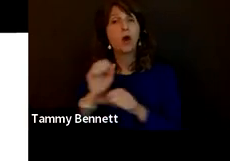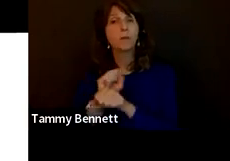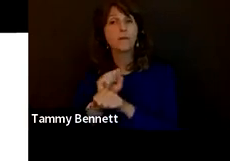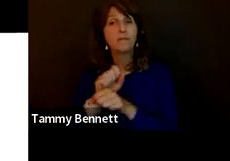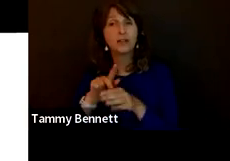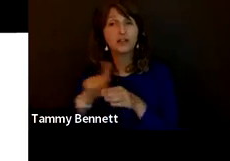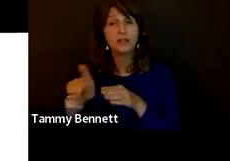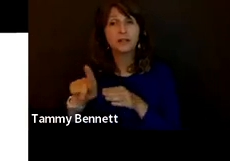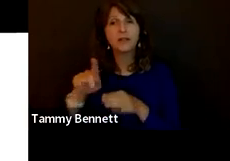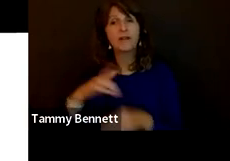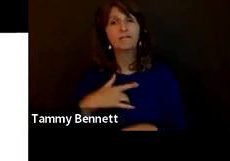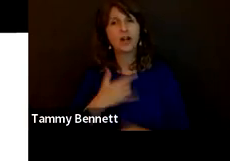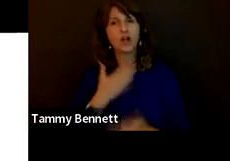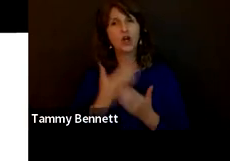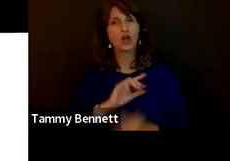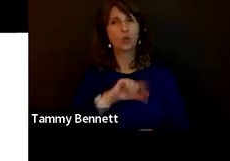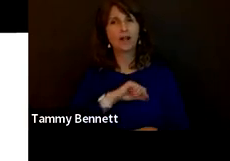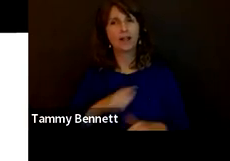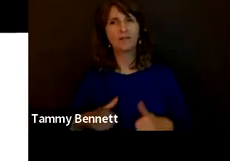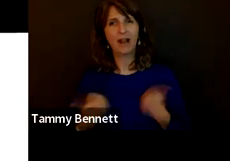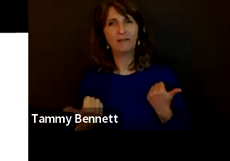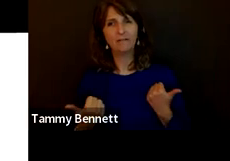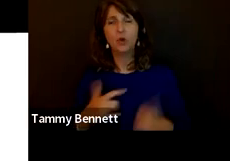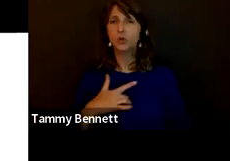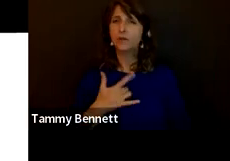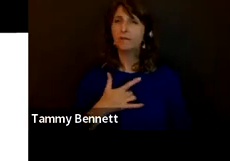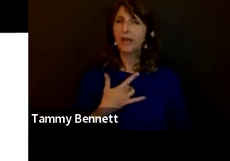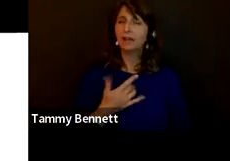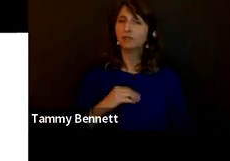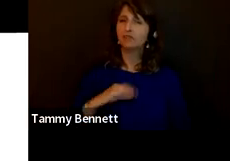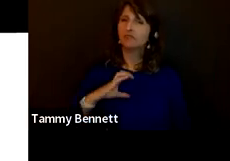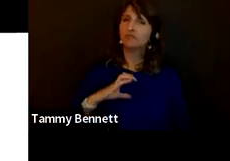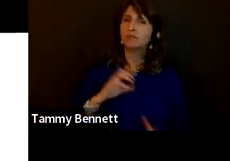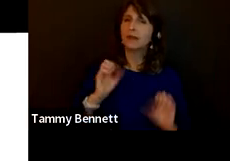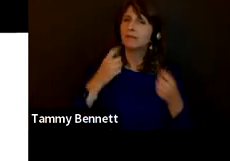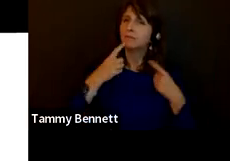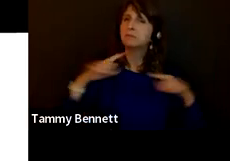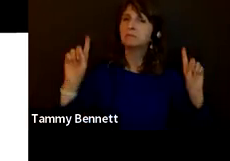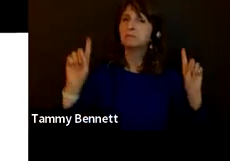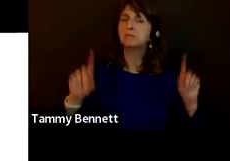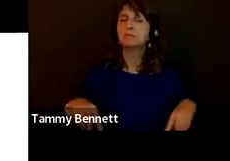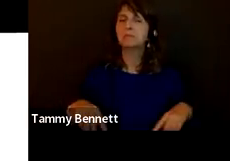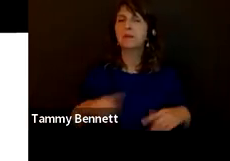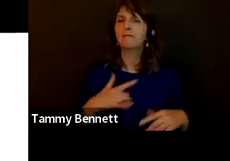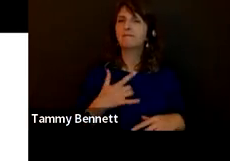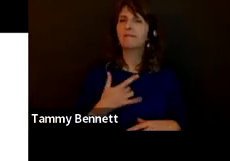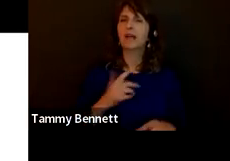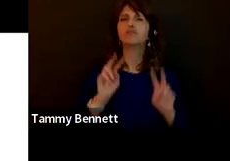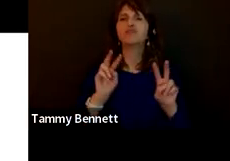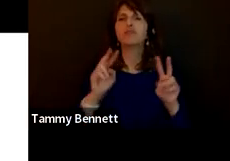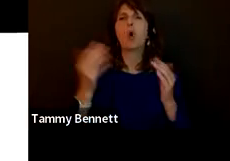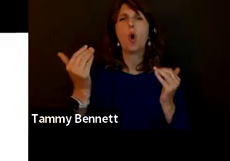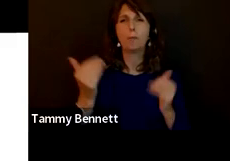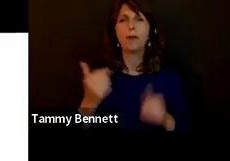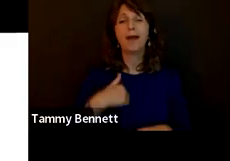joy, and feel a sense of accomplishment and have some hope. And I think that that's a beautiful thing that special education